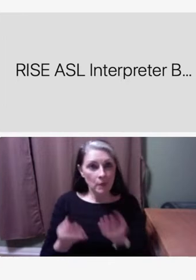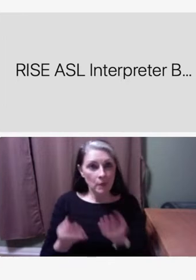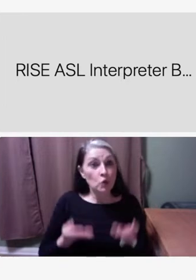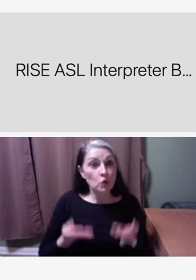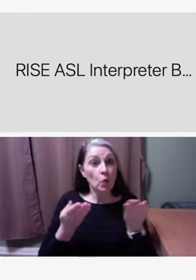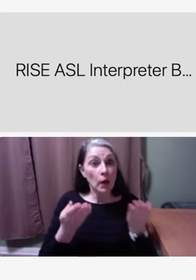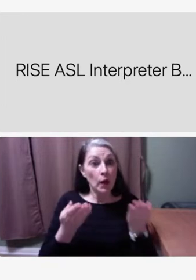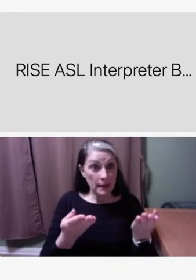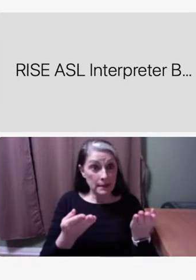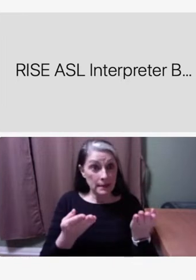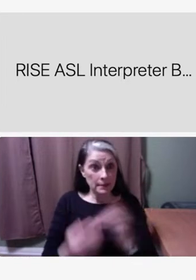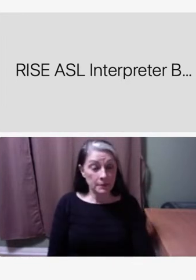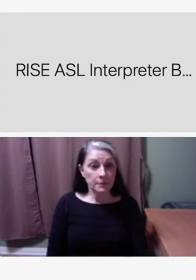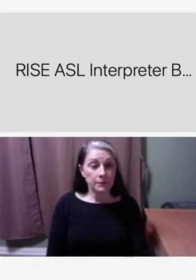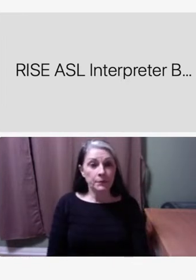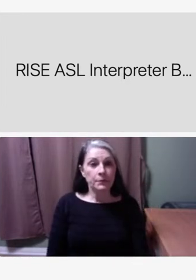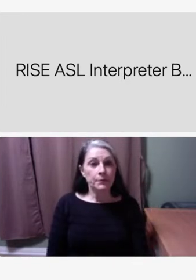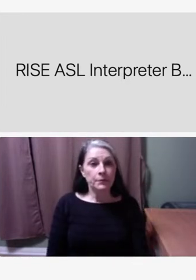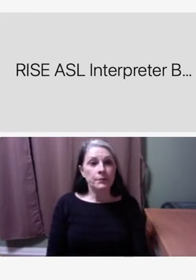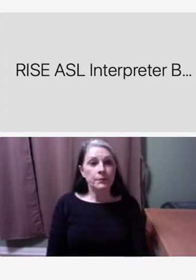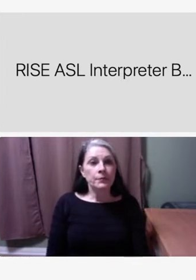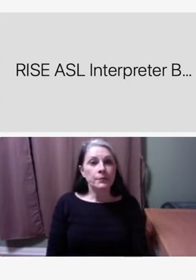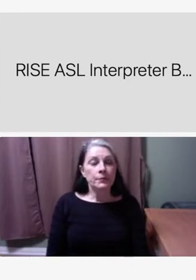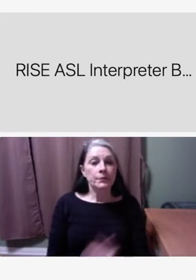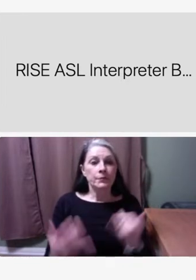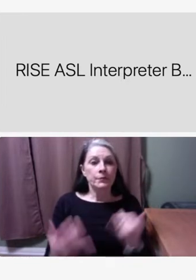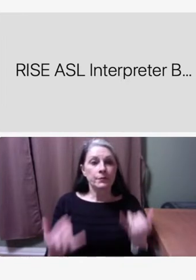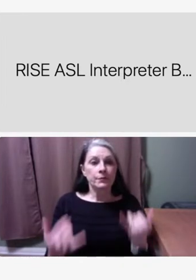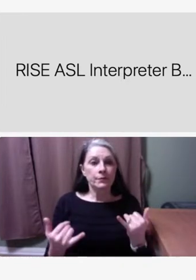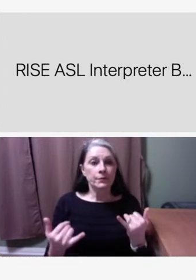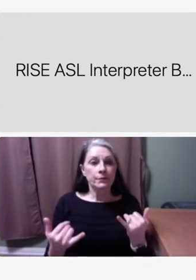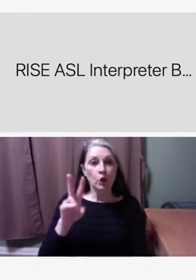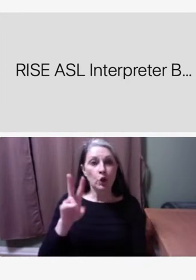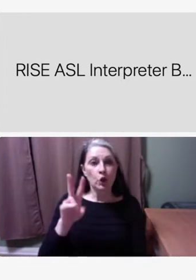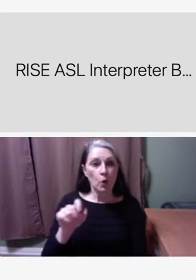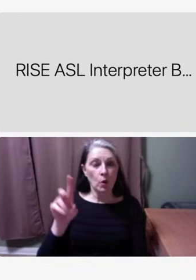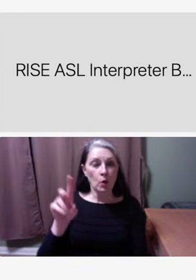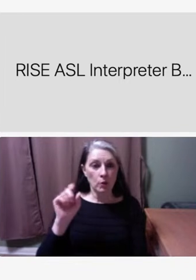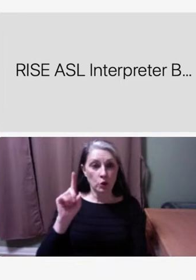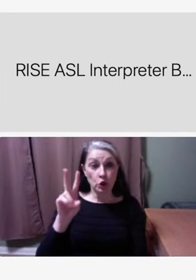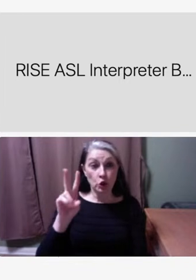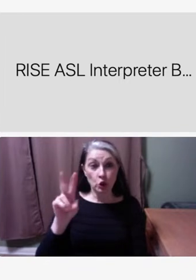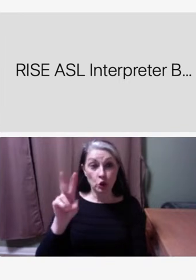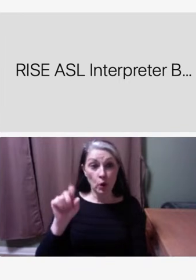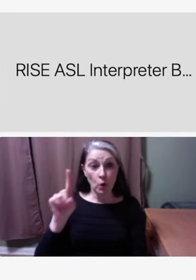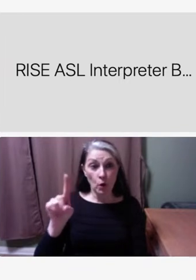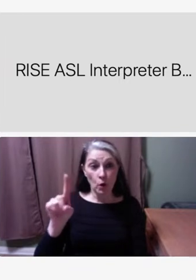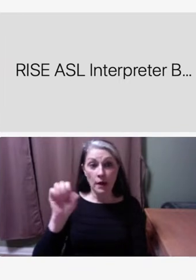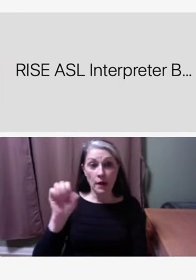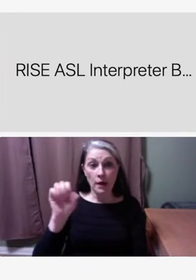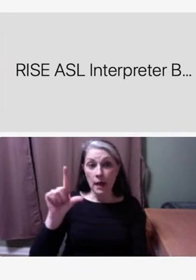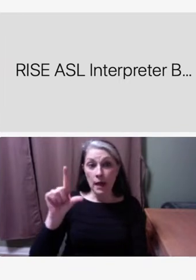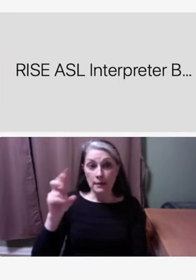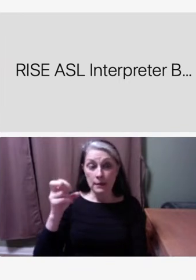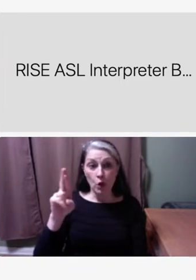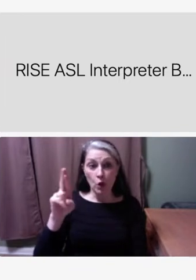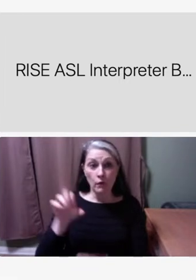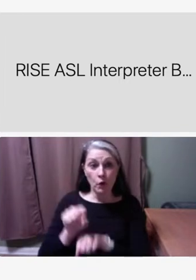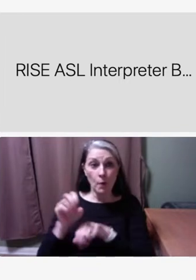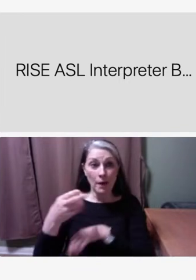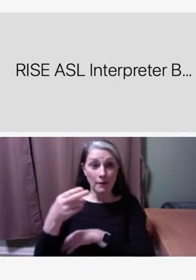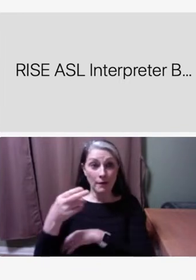At this time, we have item 2.1, Slover Mountain High School. Principal Hampton, would you please come up and introduce your student?